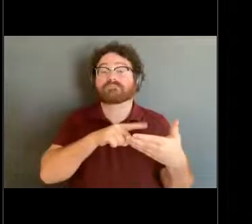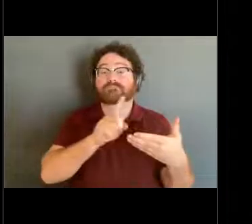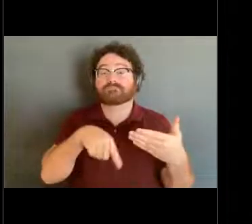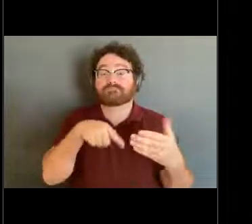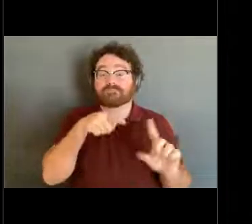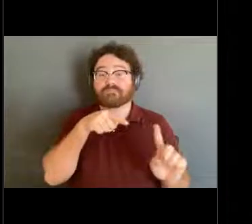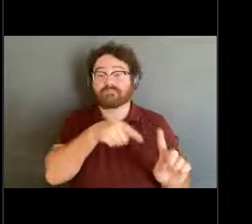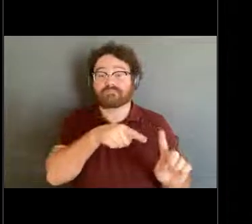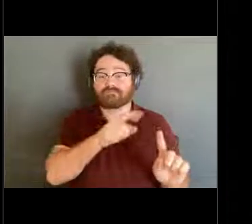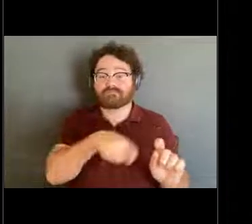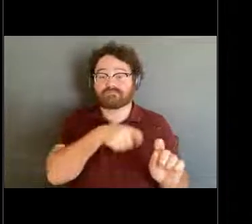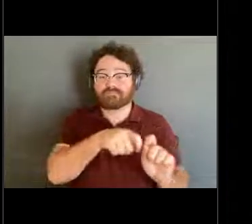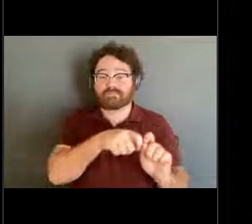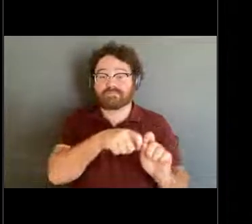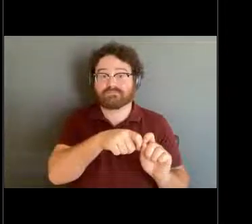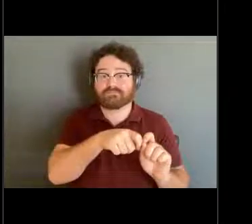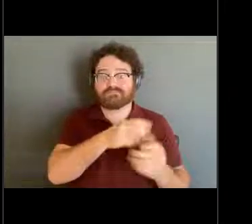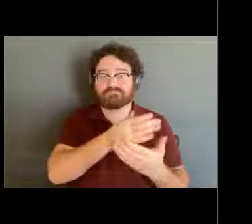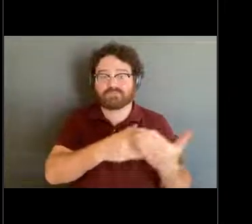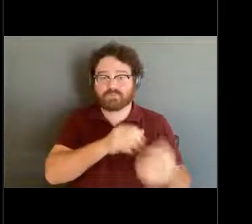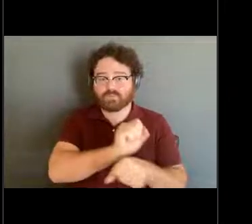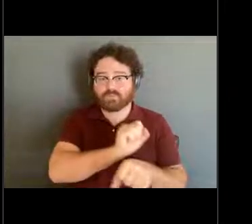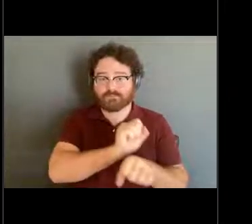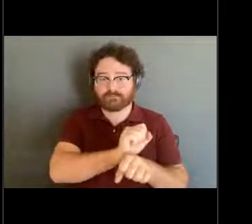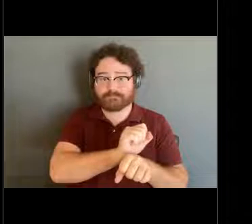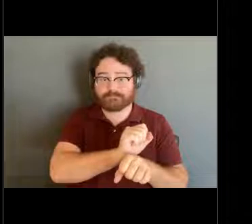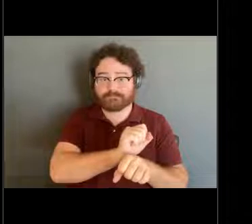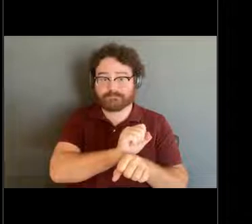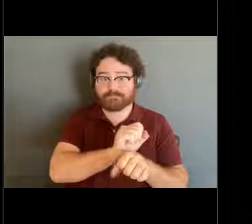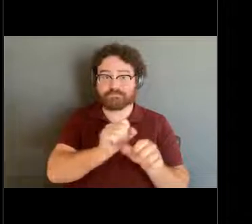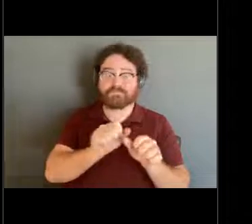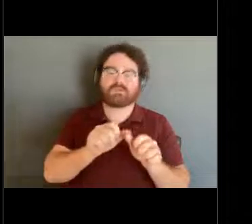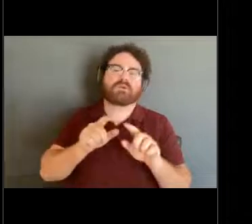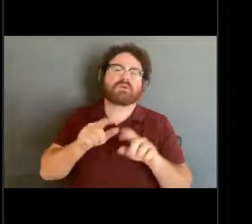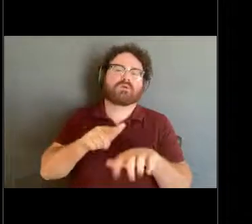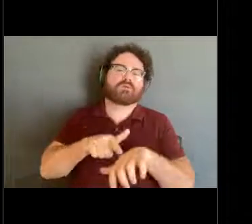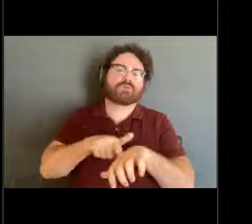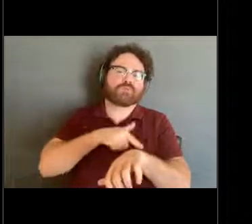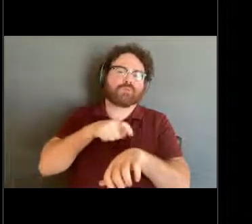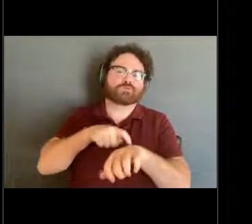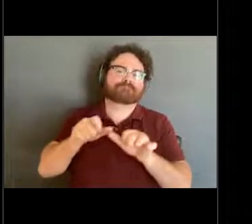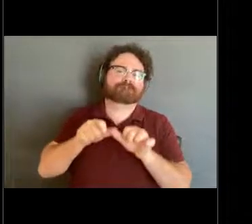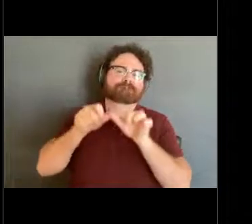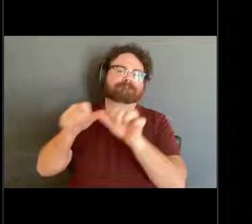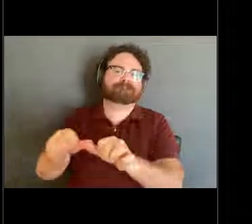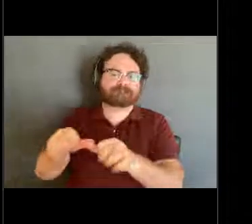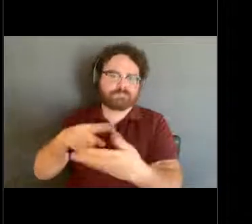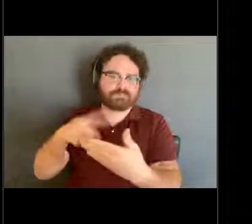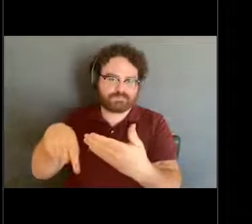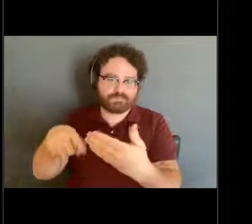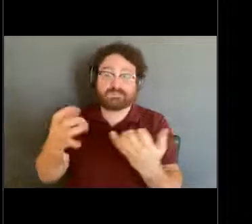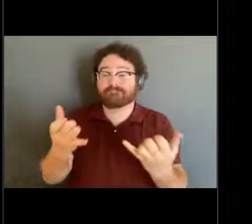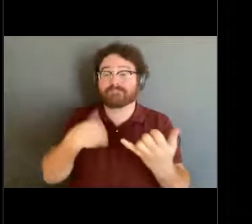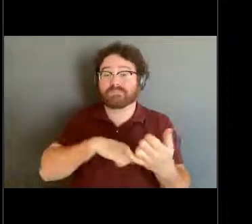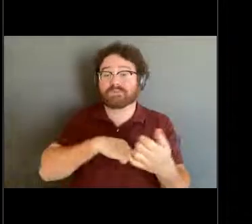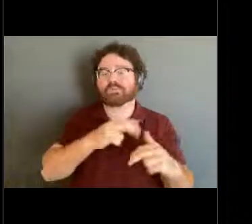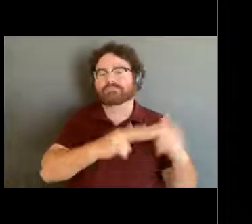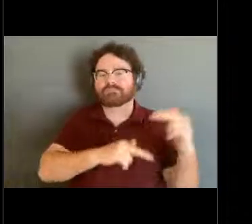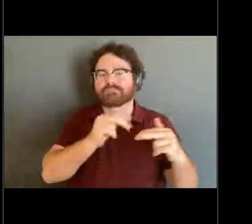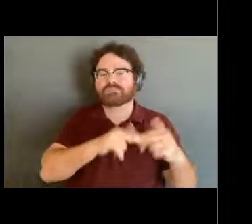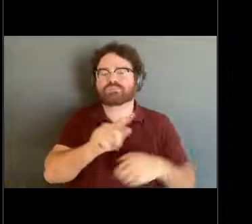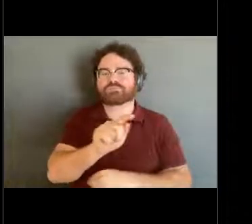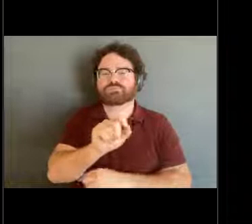this particular aspect of the work is that the long-term outcome is that we are now building tools to better account for variations in